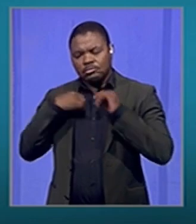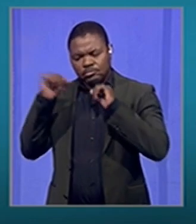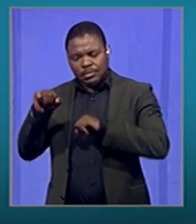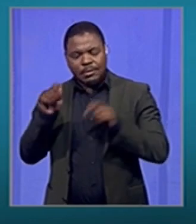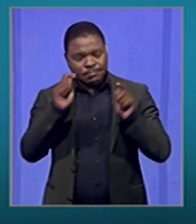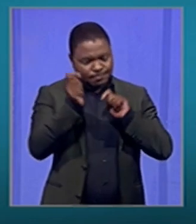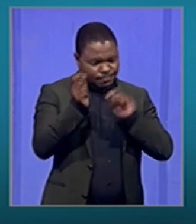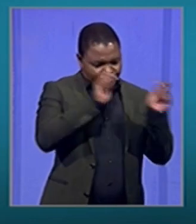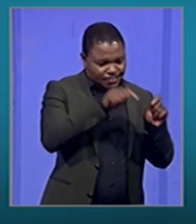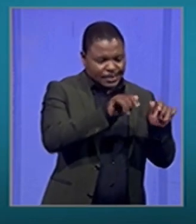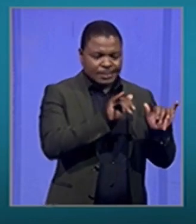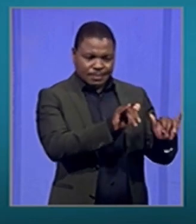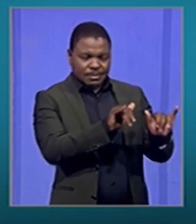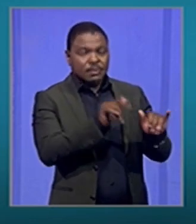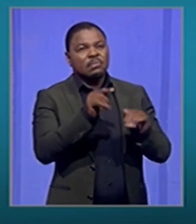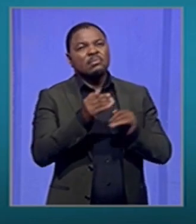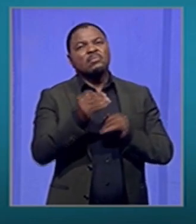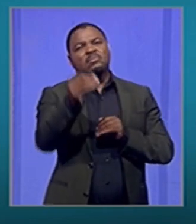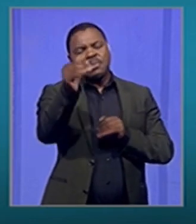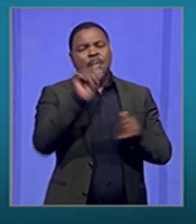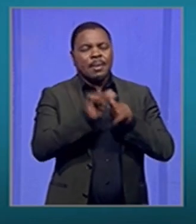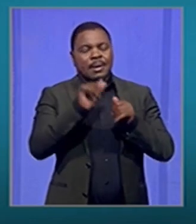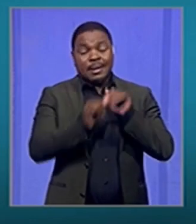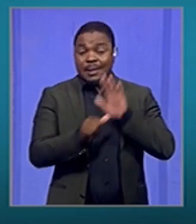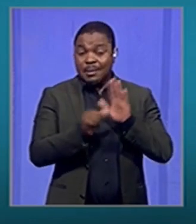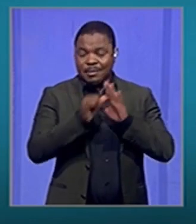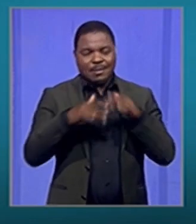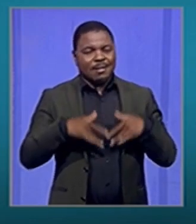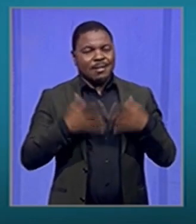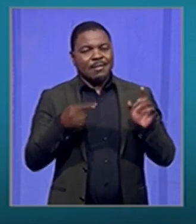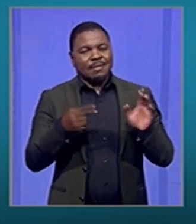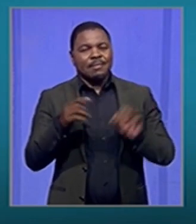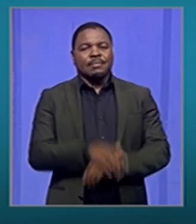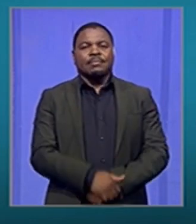ba tla kolobetšwa nako e tlang bophelo bo tla pele.